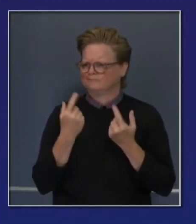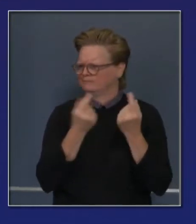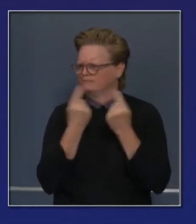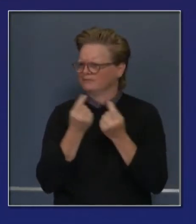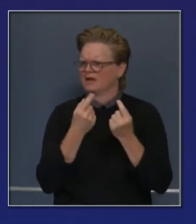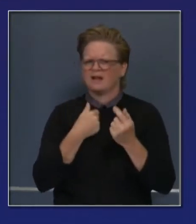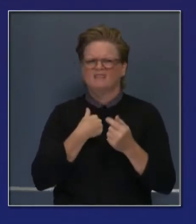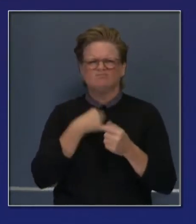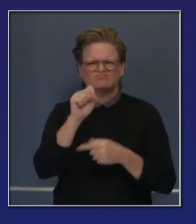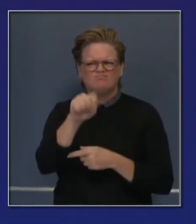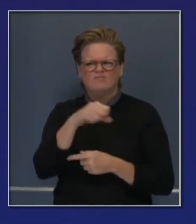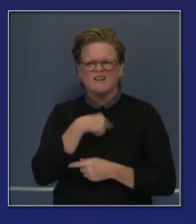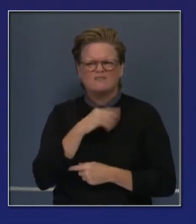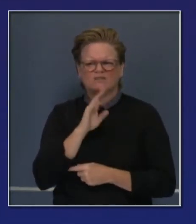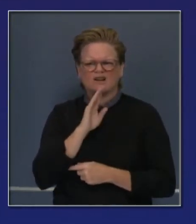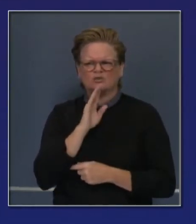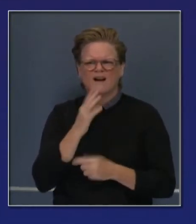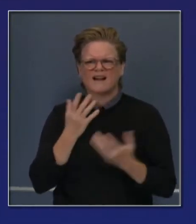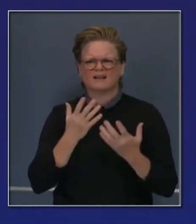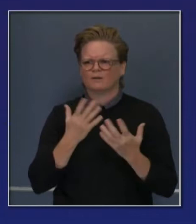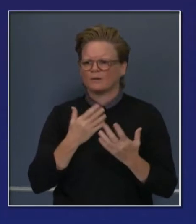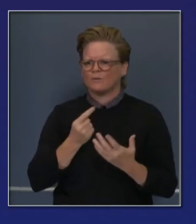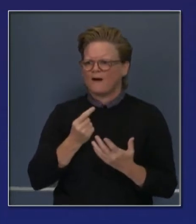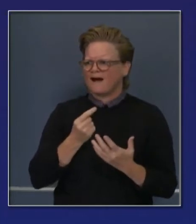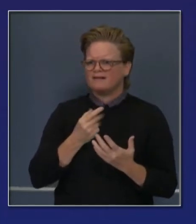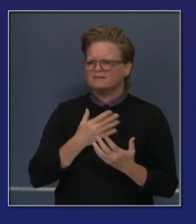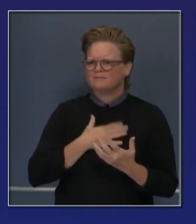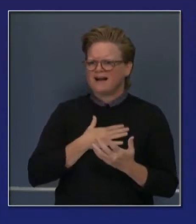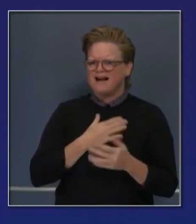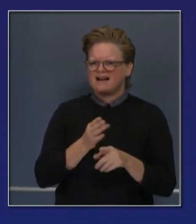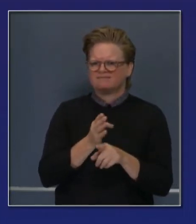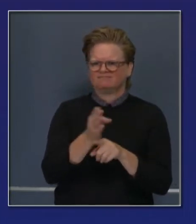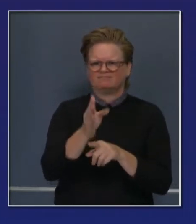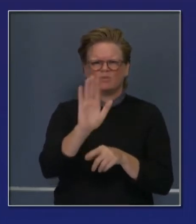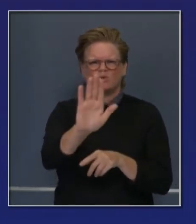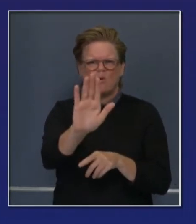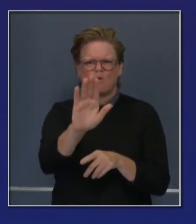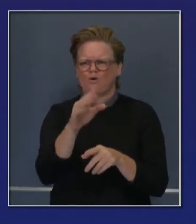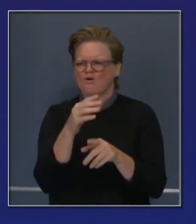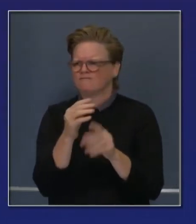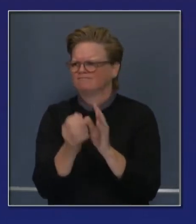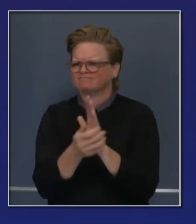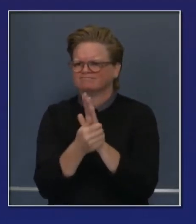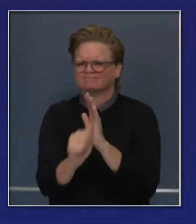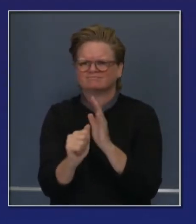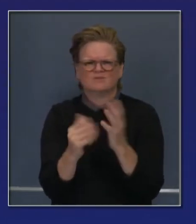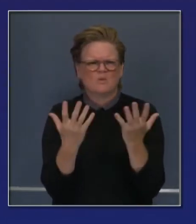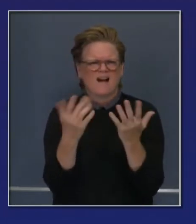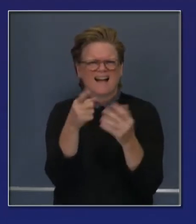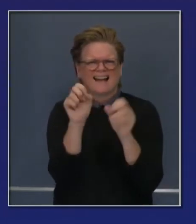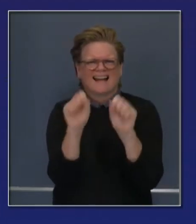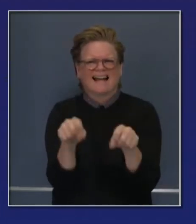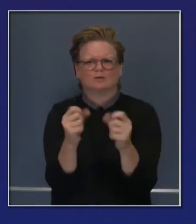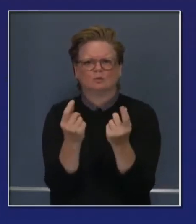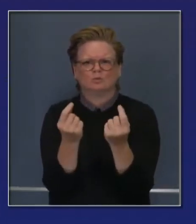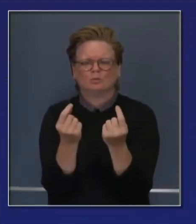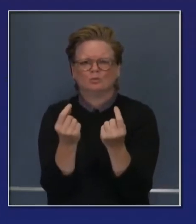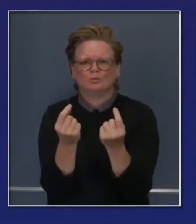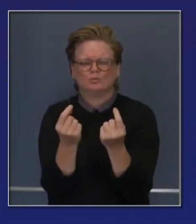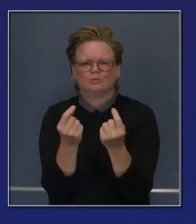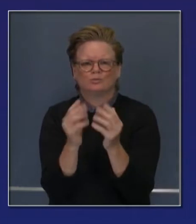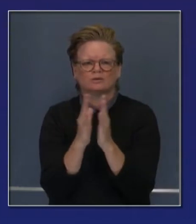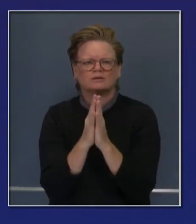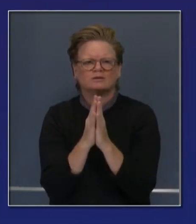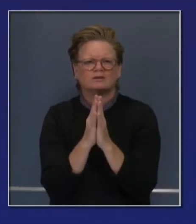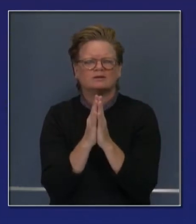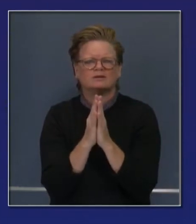other lessons that we learned from the previous reopening was not only the importance of time between